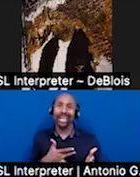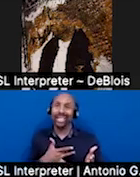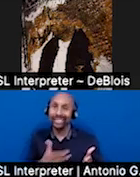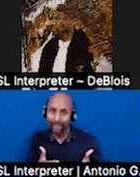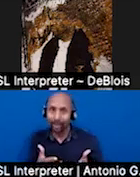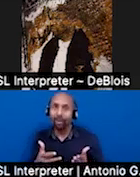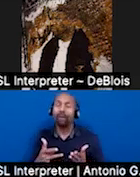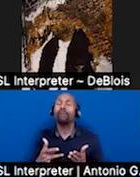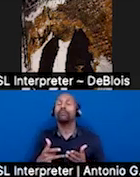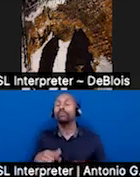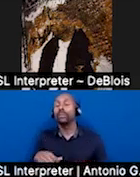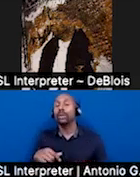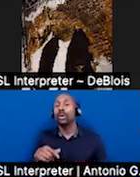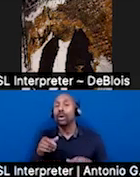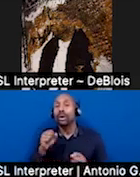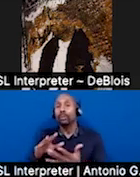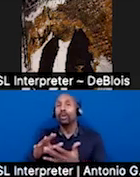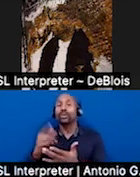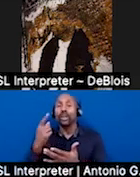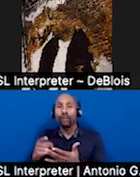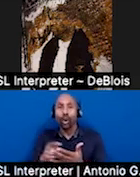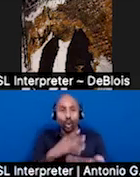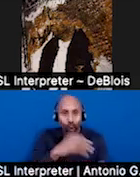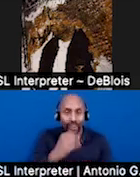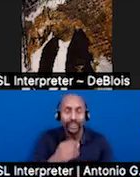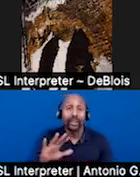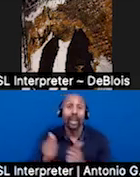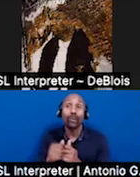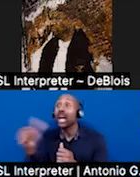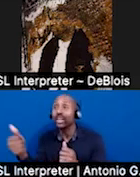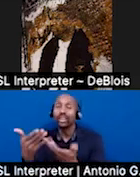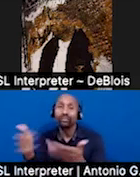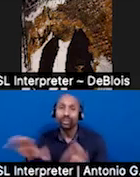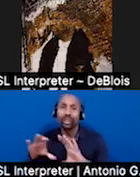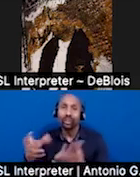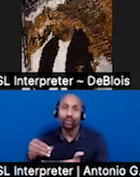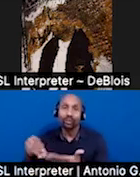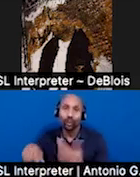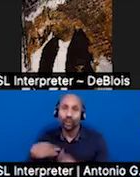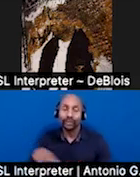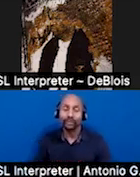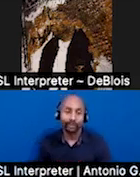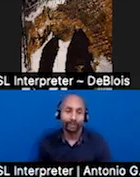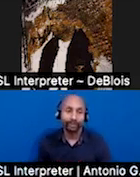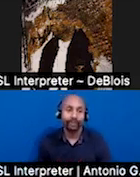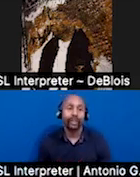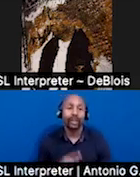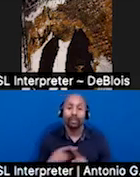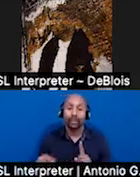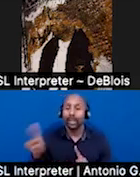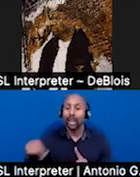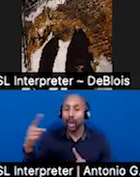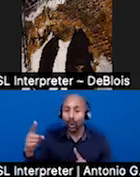fully participate, and make progress in the general education curriculum, but only if the system around them has proactively identified and